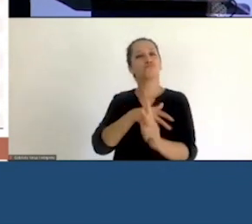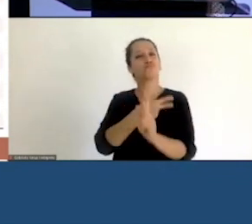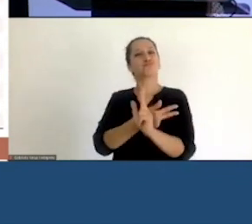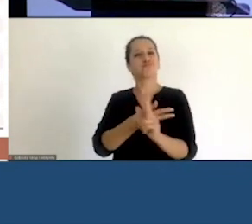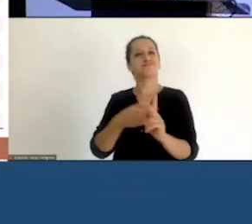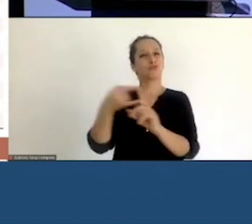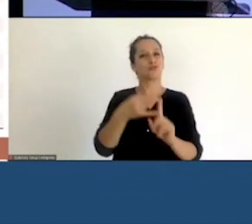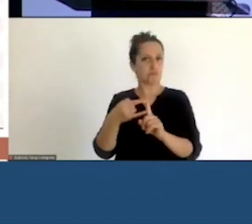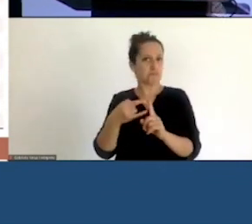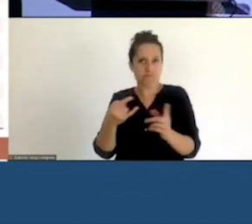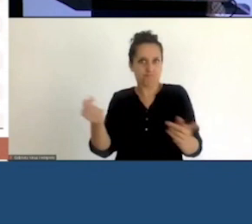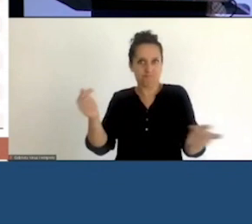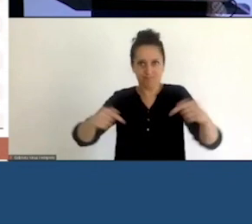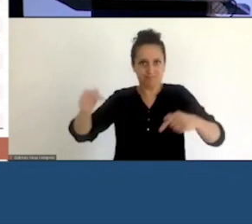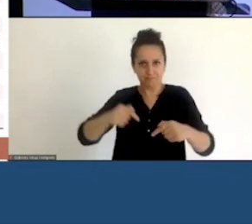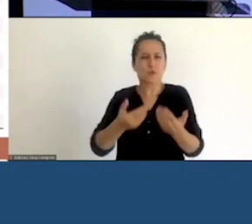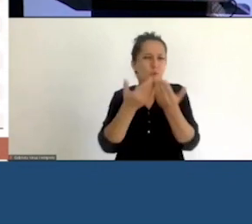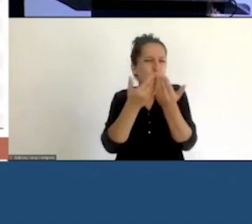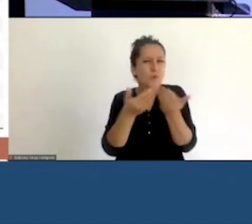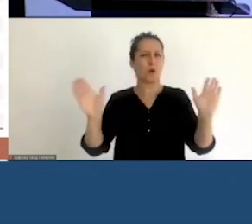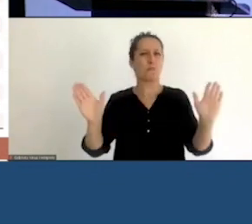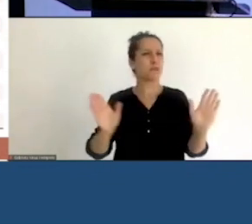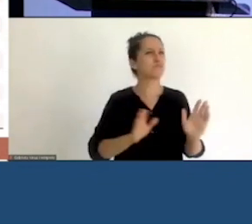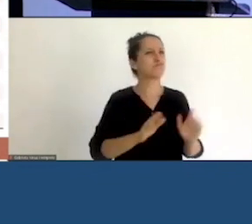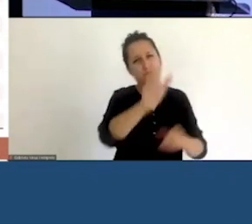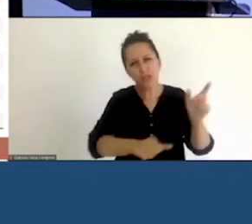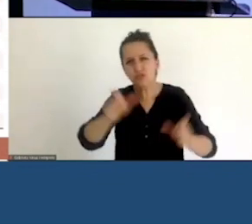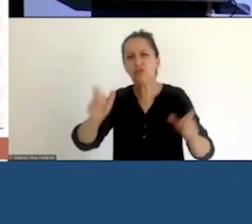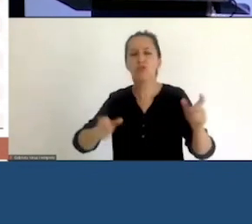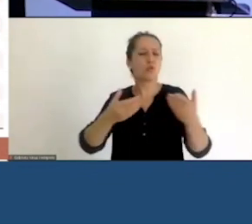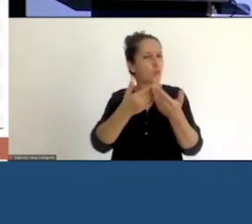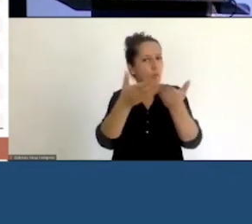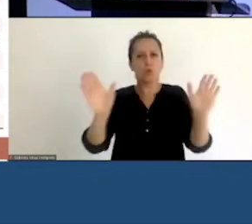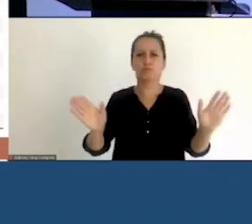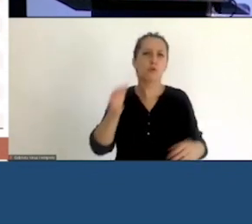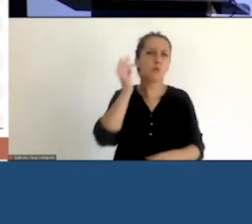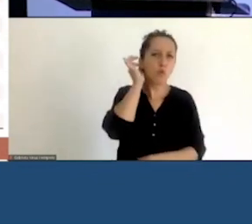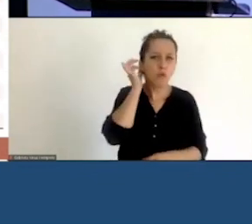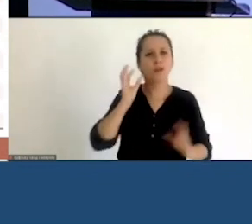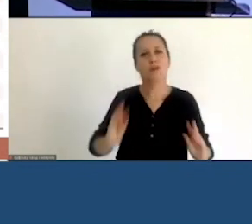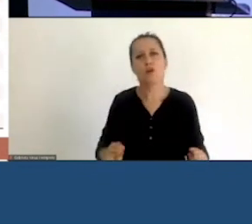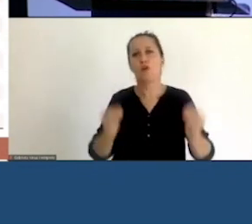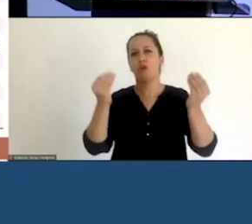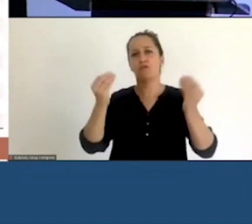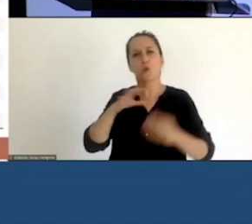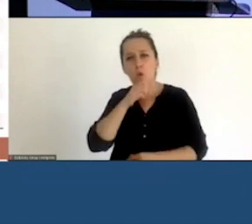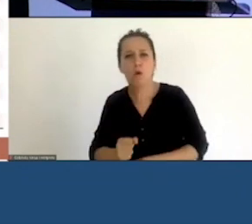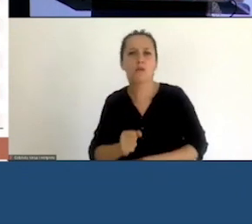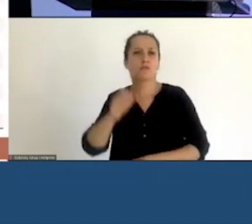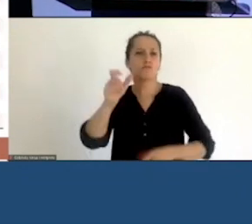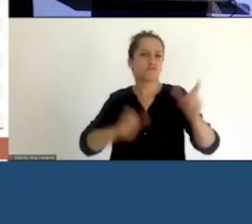interconnected. Everyone is invited to this meeting. All voices should be heard. The elderly, men,